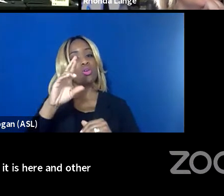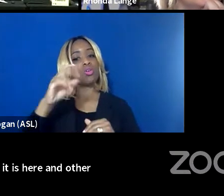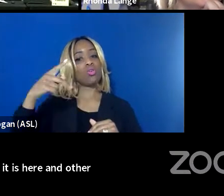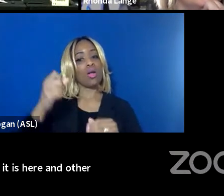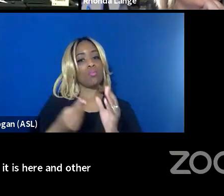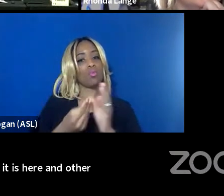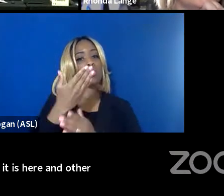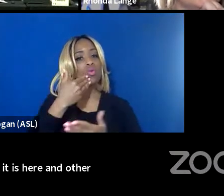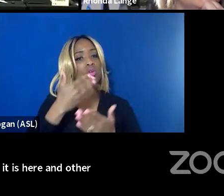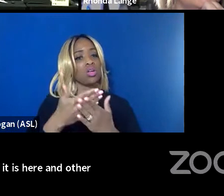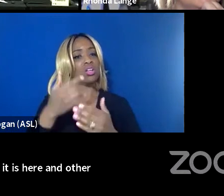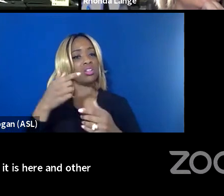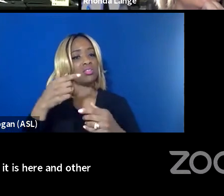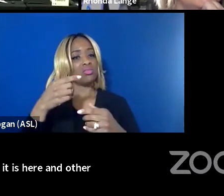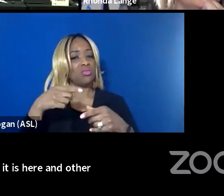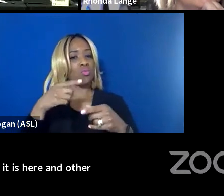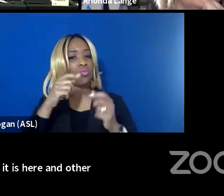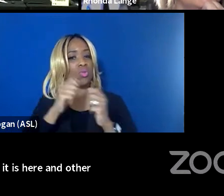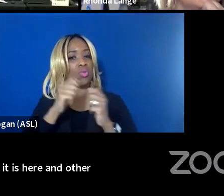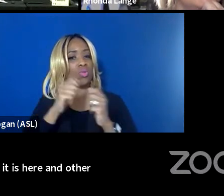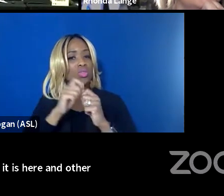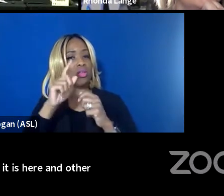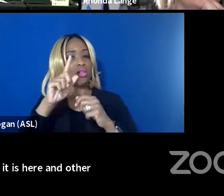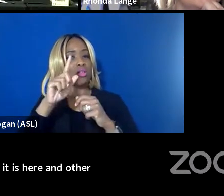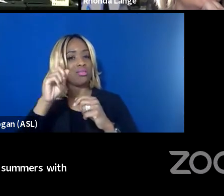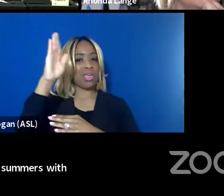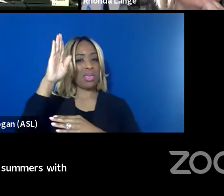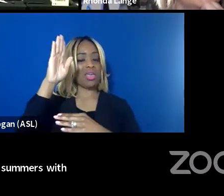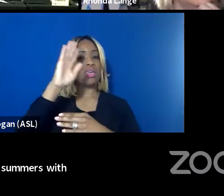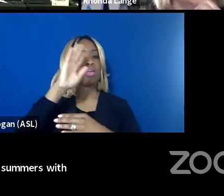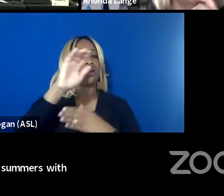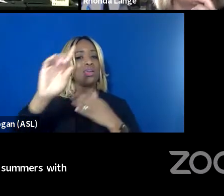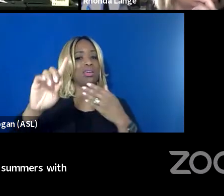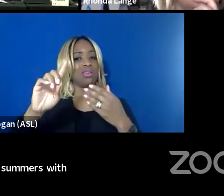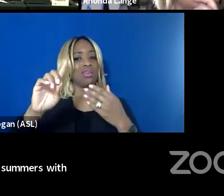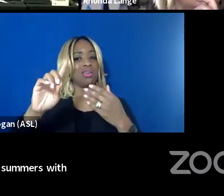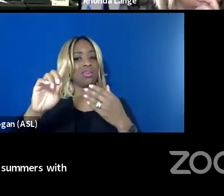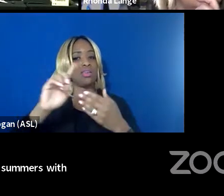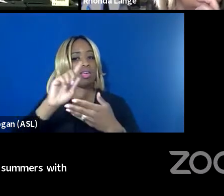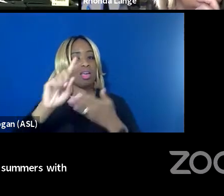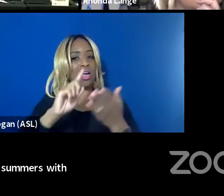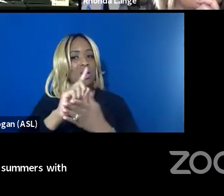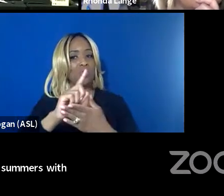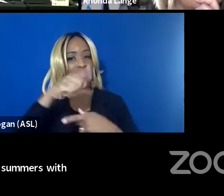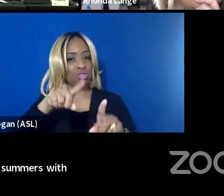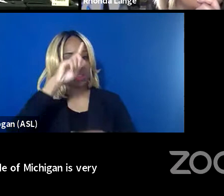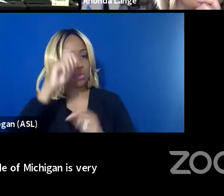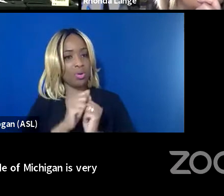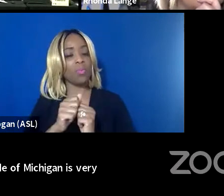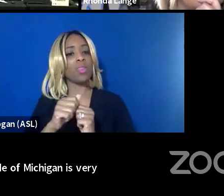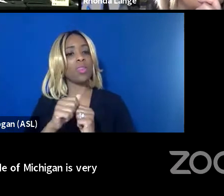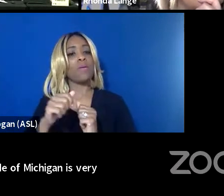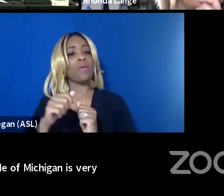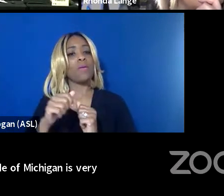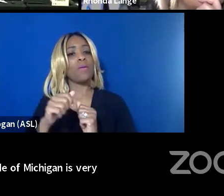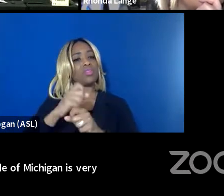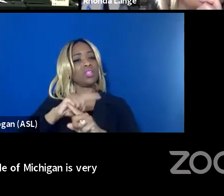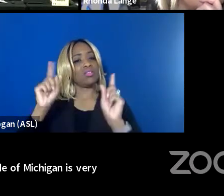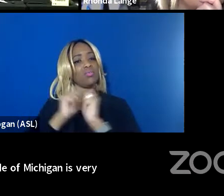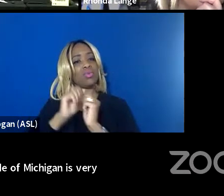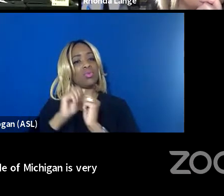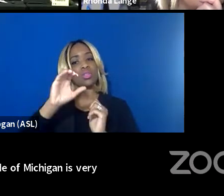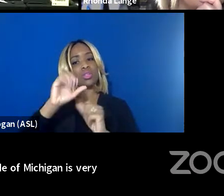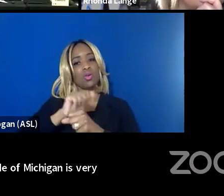summers with long daylight hours. The west side of Michigan is very different from East Michigan, which should have made a difference with the